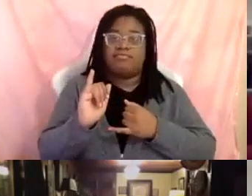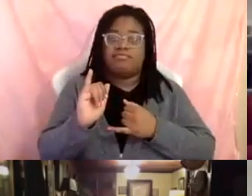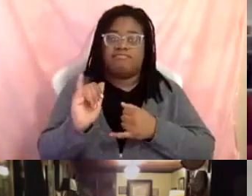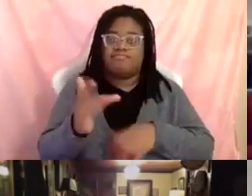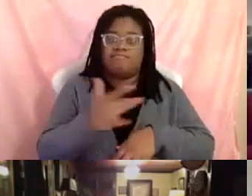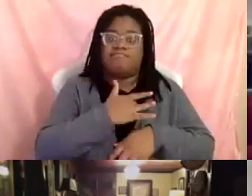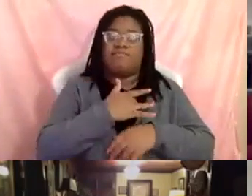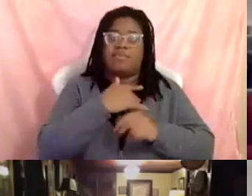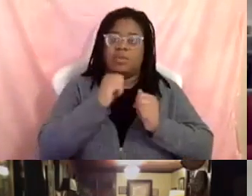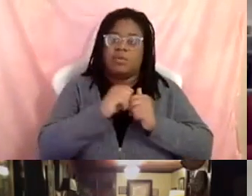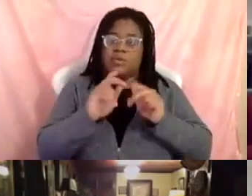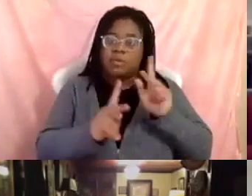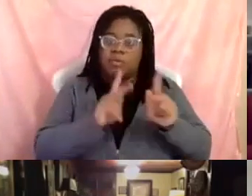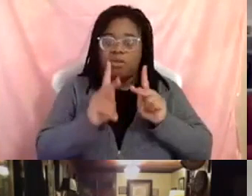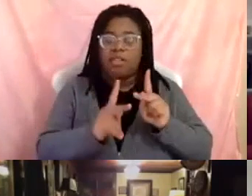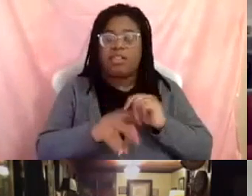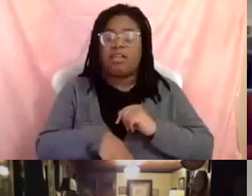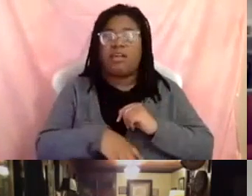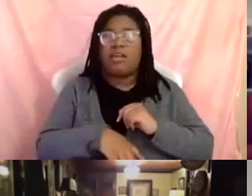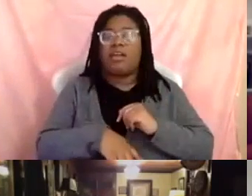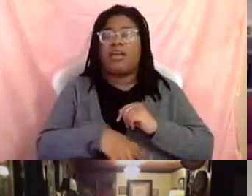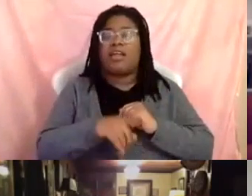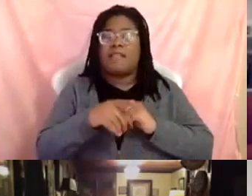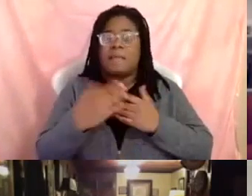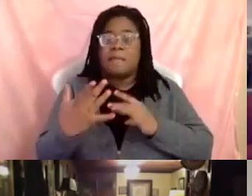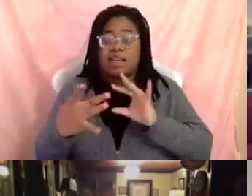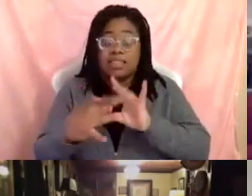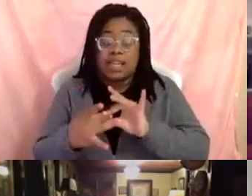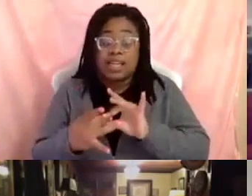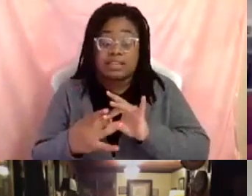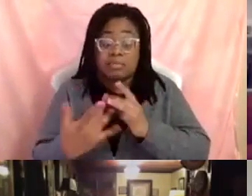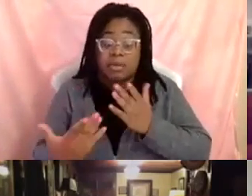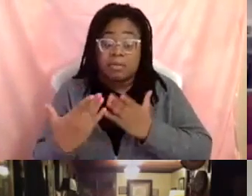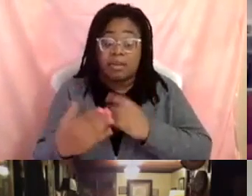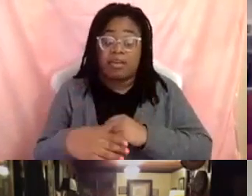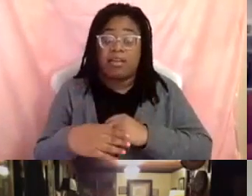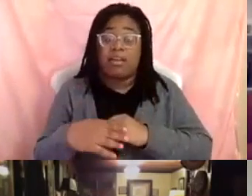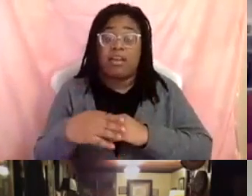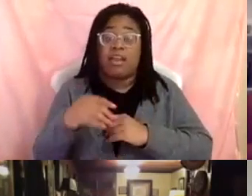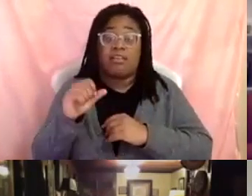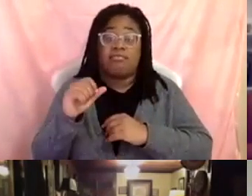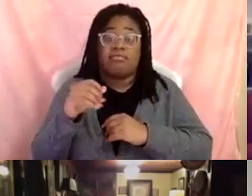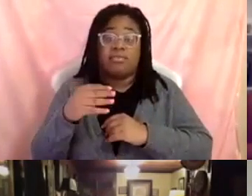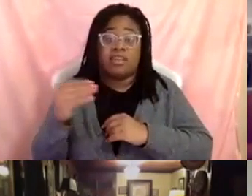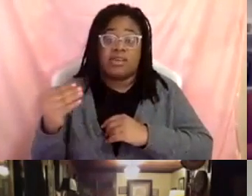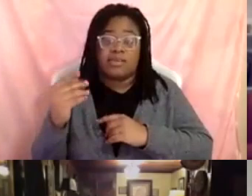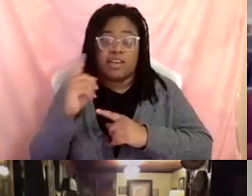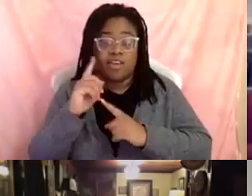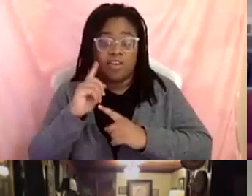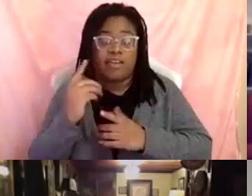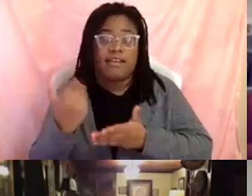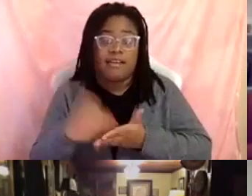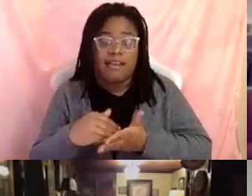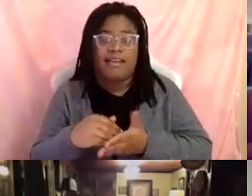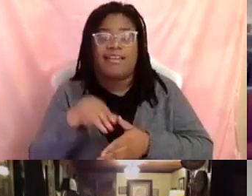people, and how they kind of make us connected, and then we get to hear it again. So